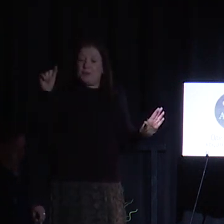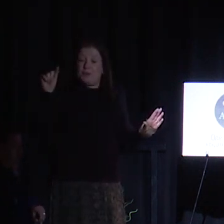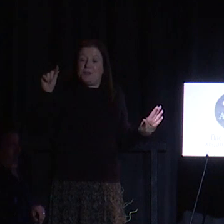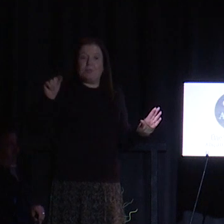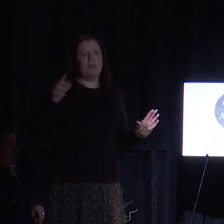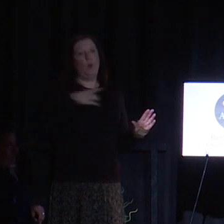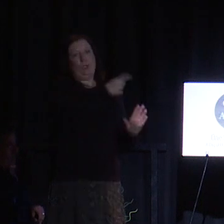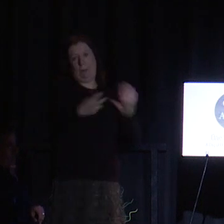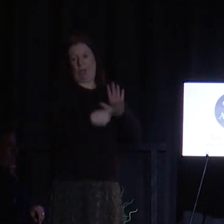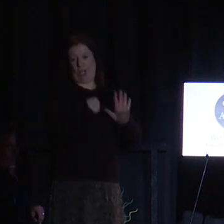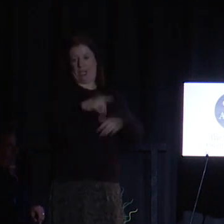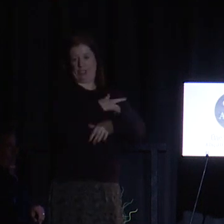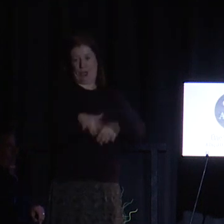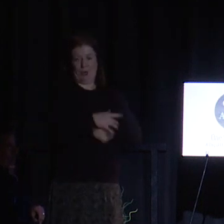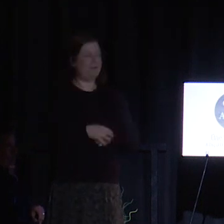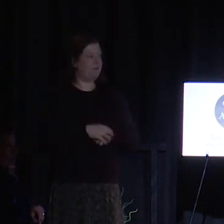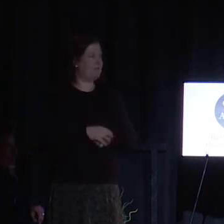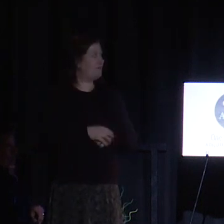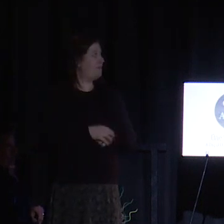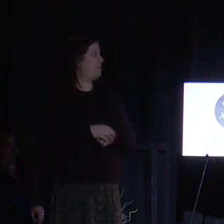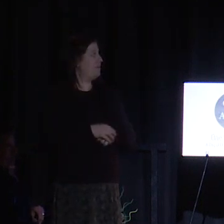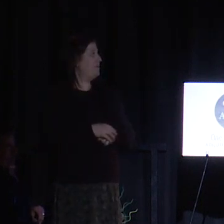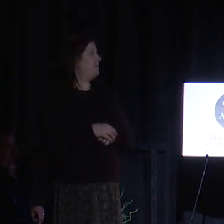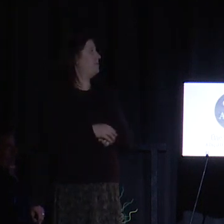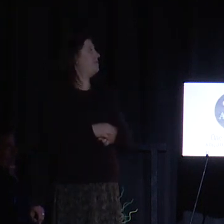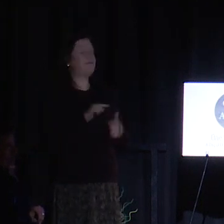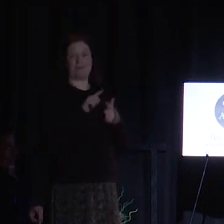is bookings, obviously. We'd like...